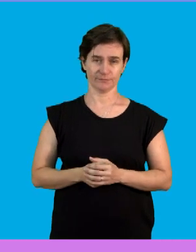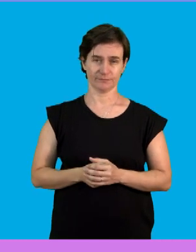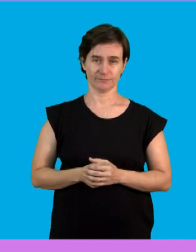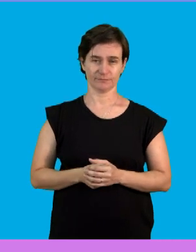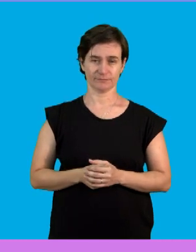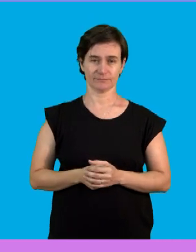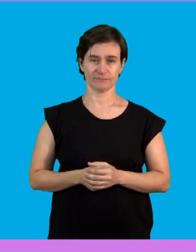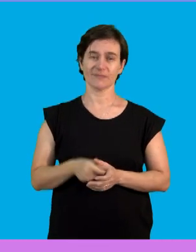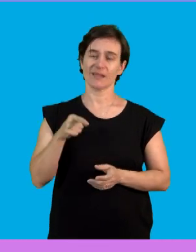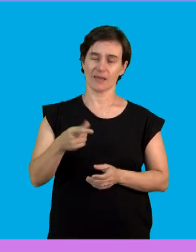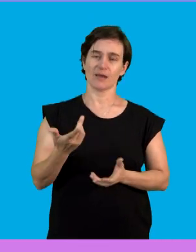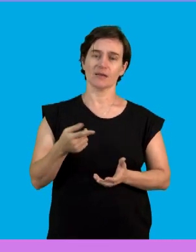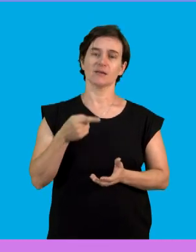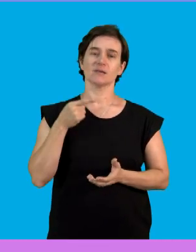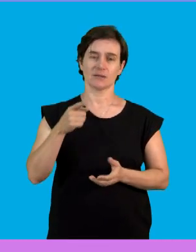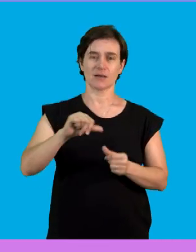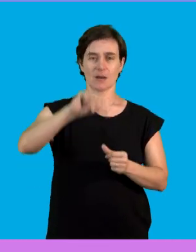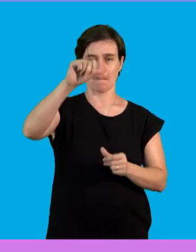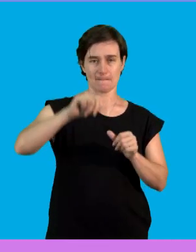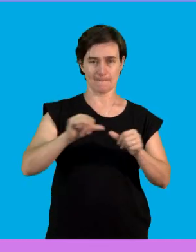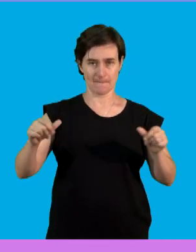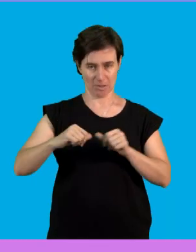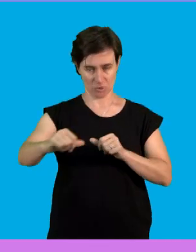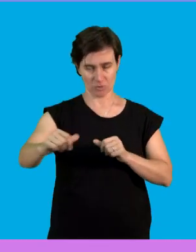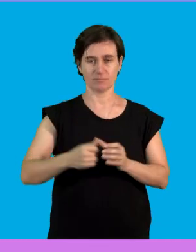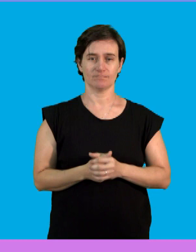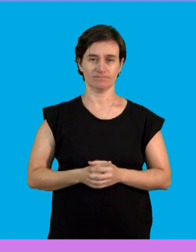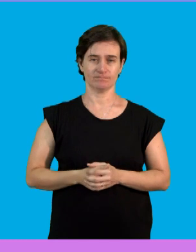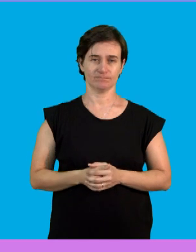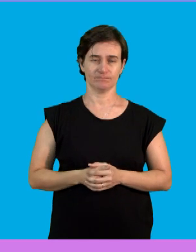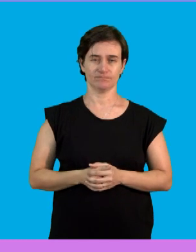22.4. That will be its dimensions.